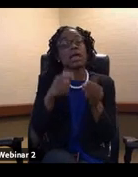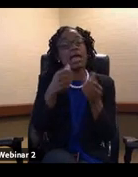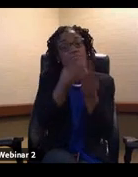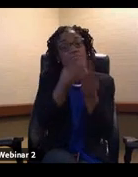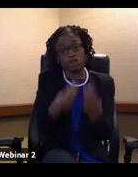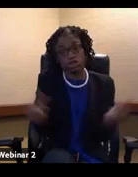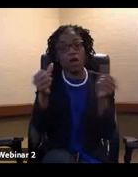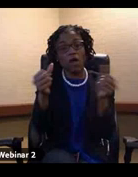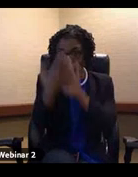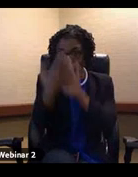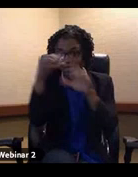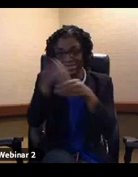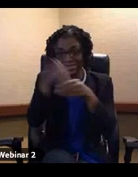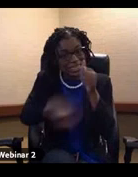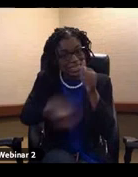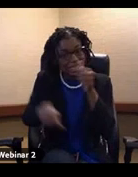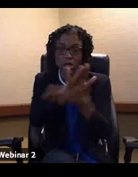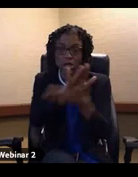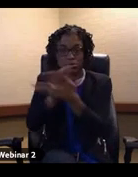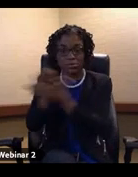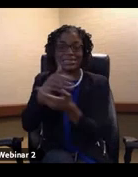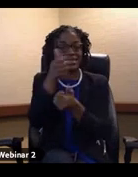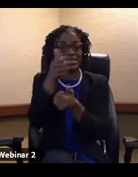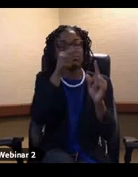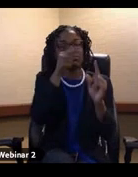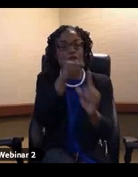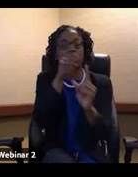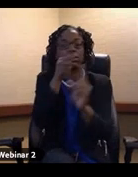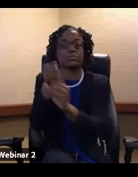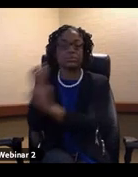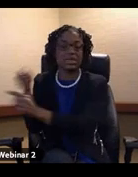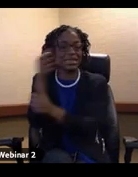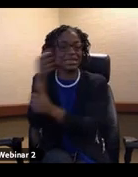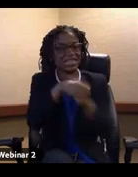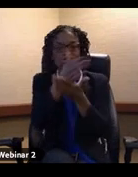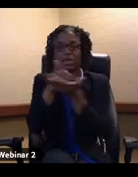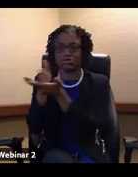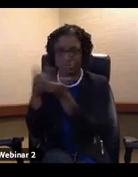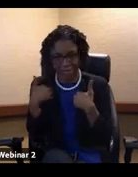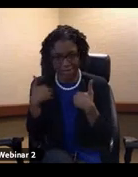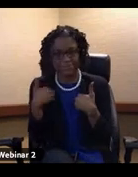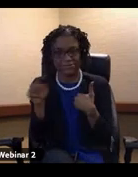documents. These are bullets that must be addressed in each section.